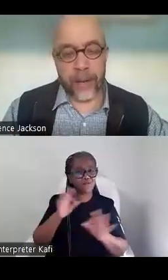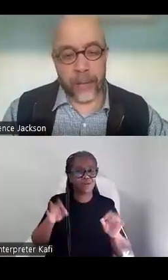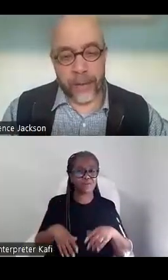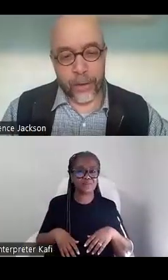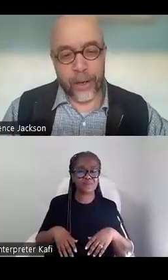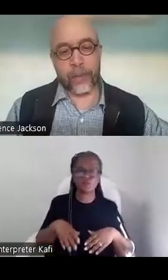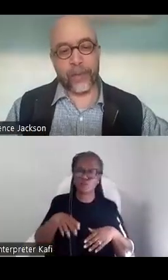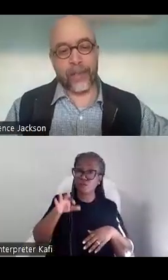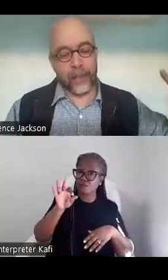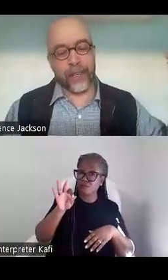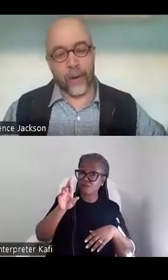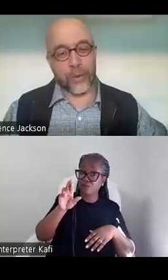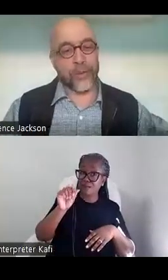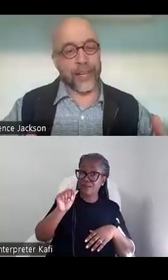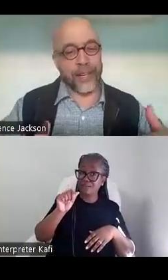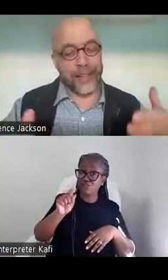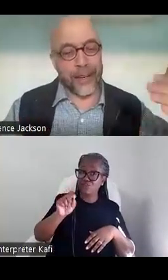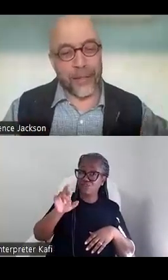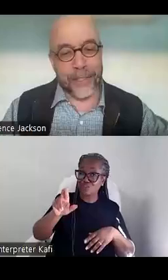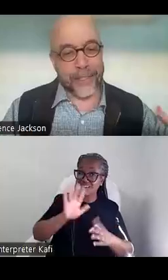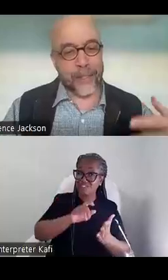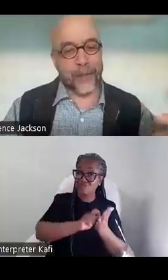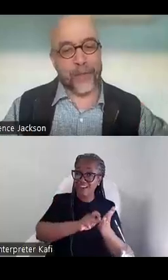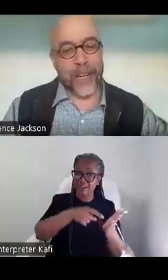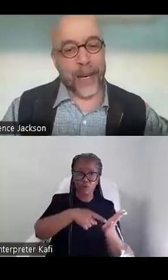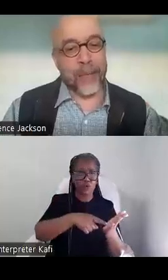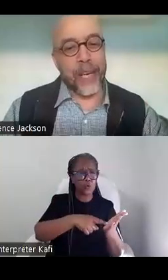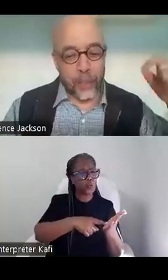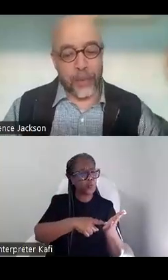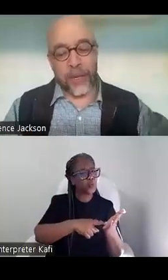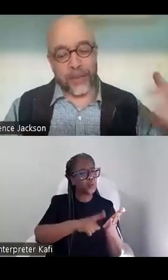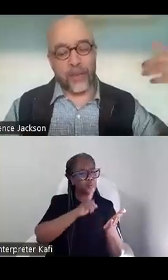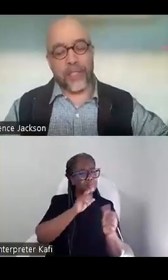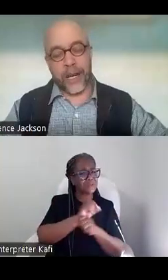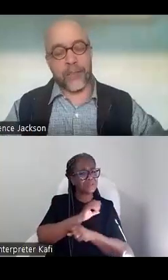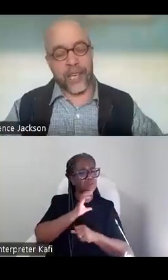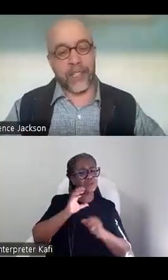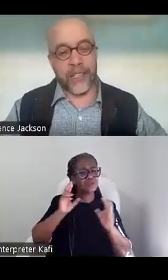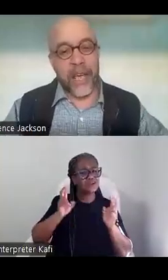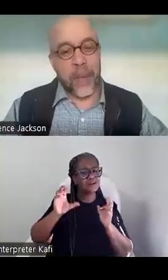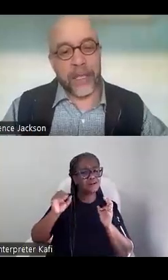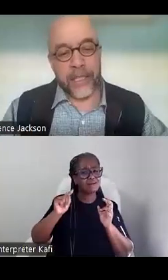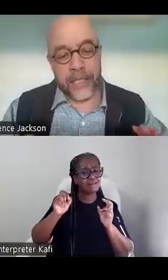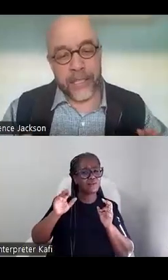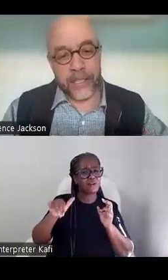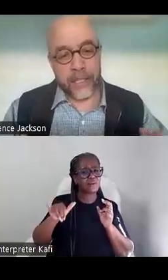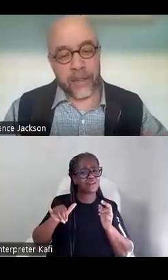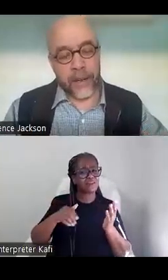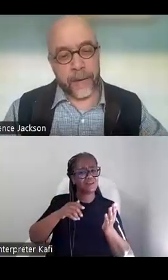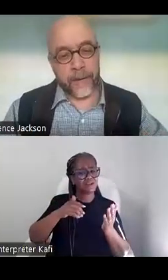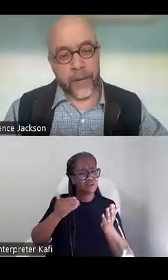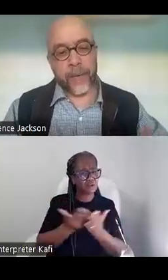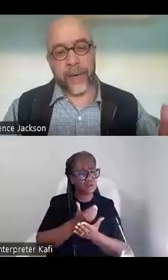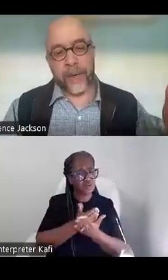mean, I know that I'm getting older, and everything, the time, your perspective on time changes, but it's such